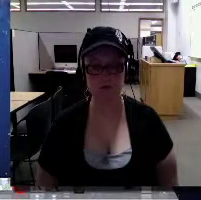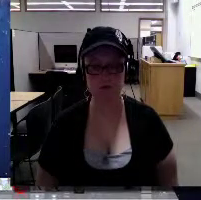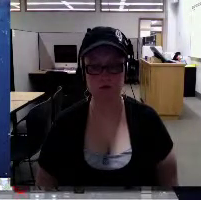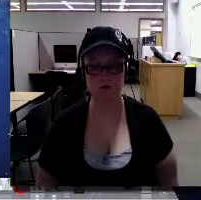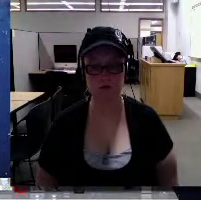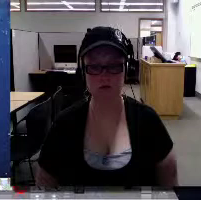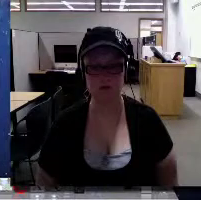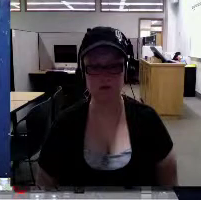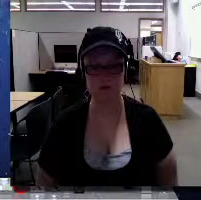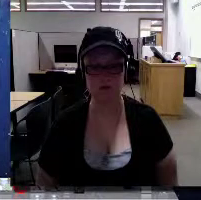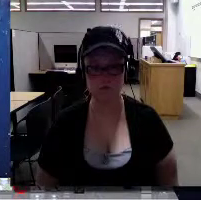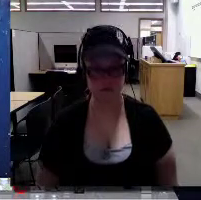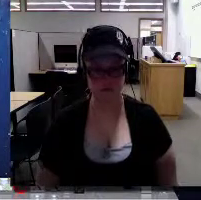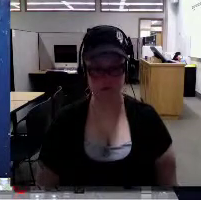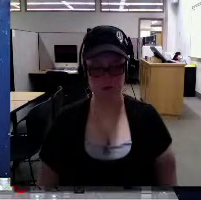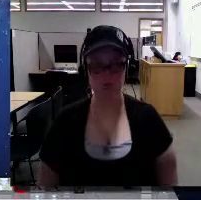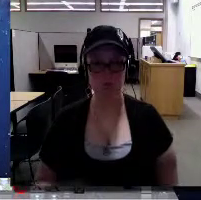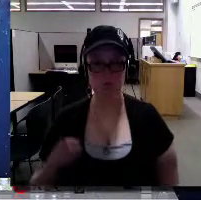big woman.